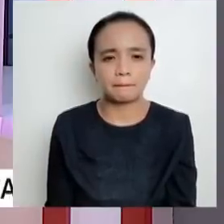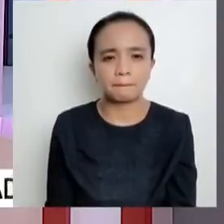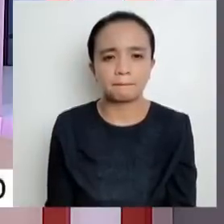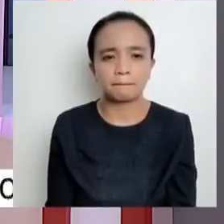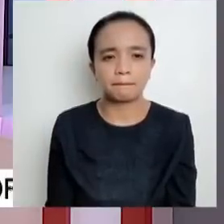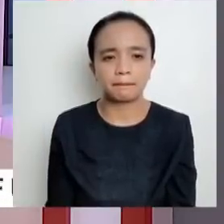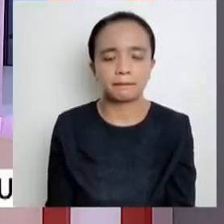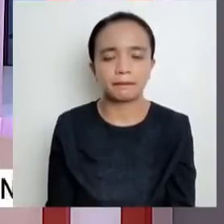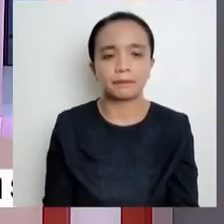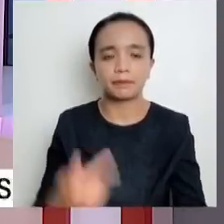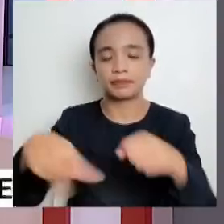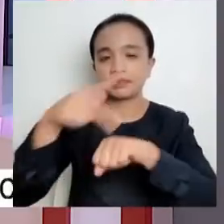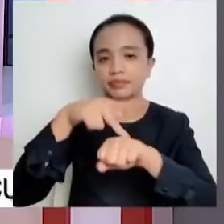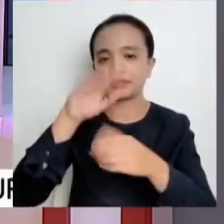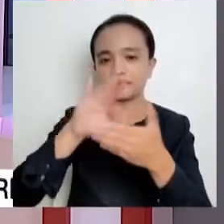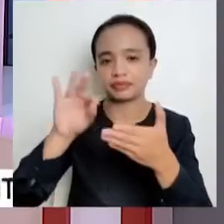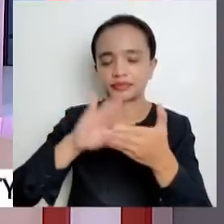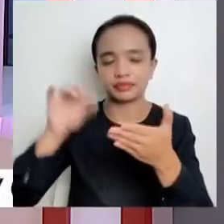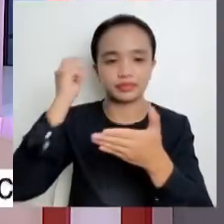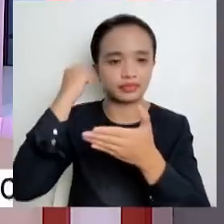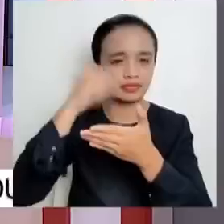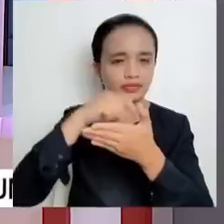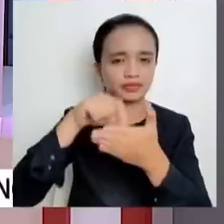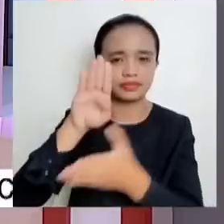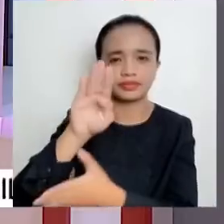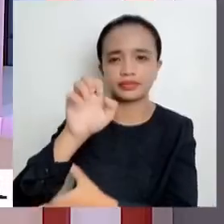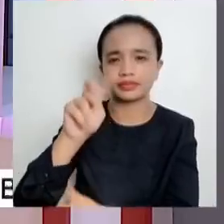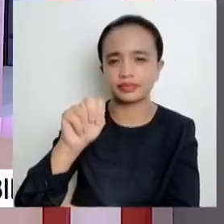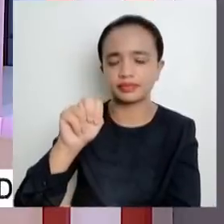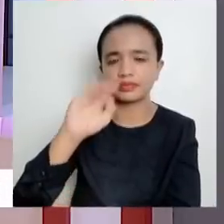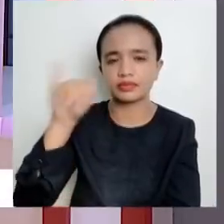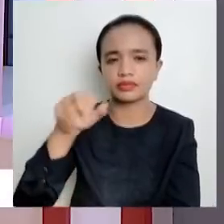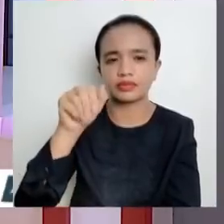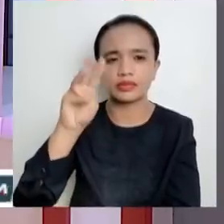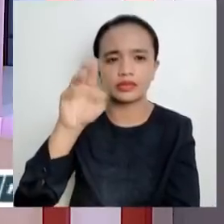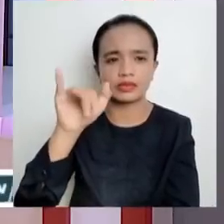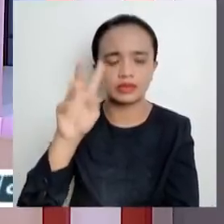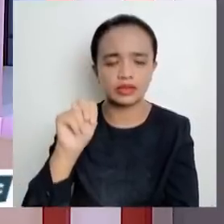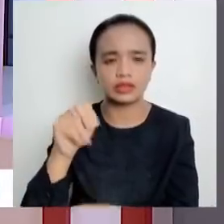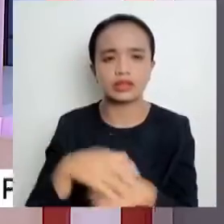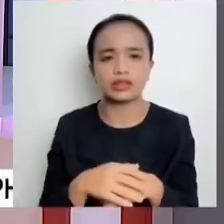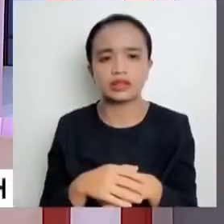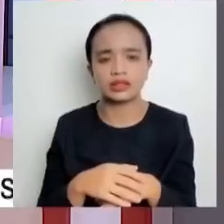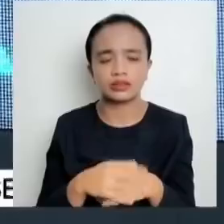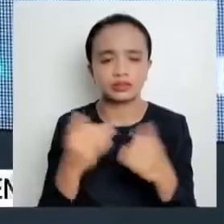Philippine Finance Secretary Benjamin Diokno defends the Internal Revenue Bureau for